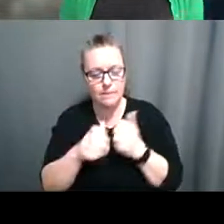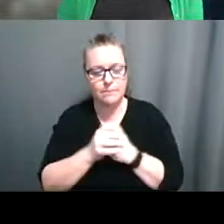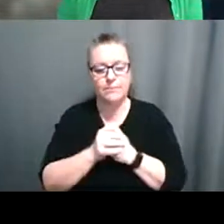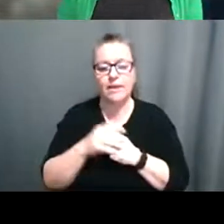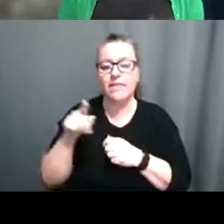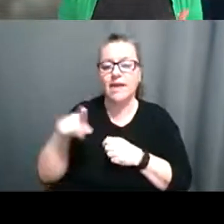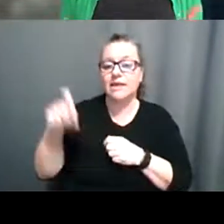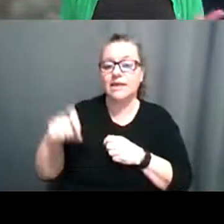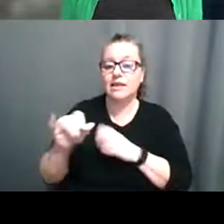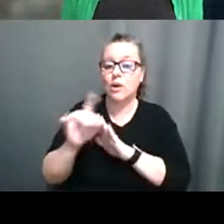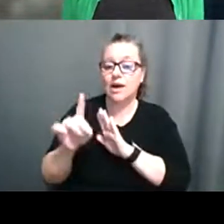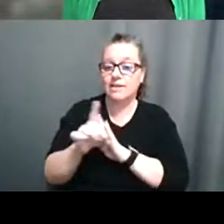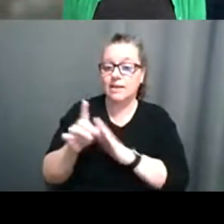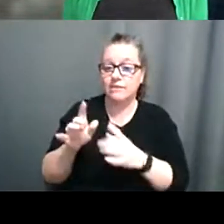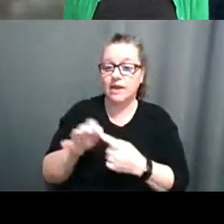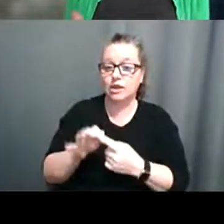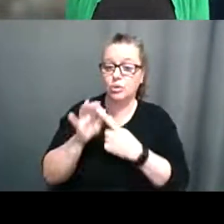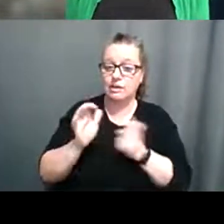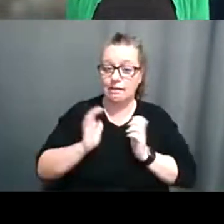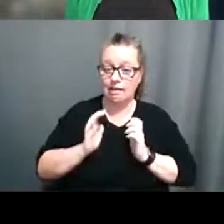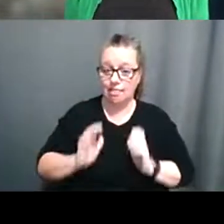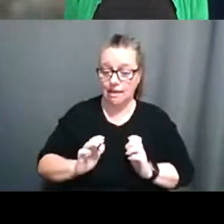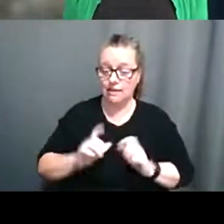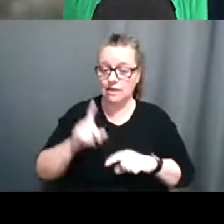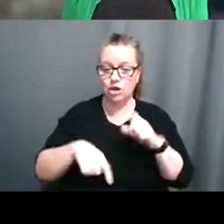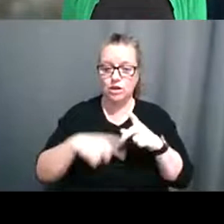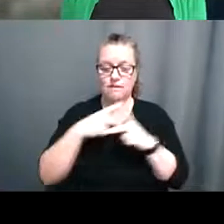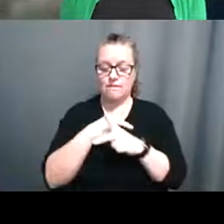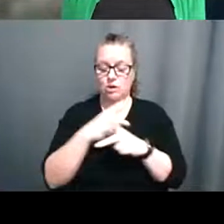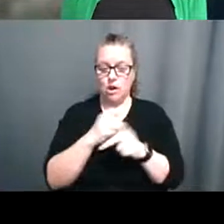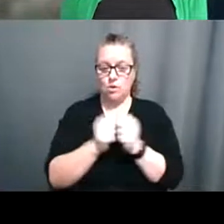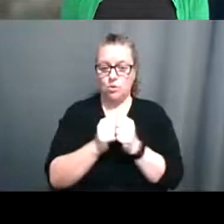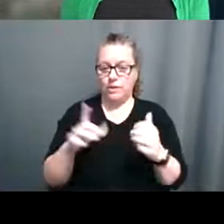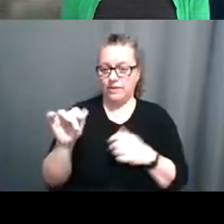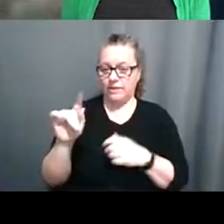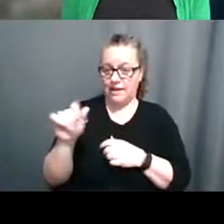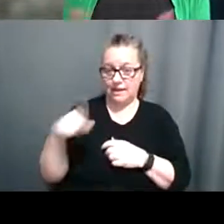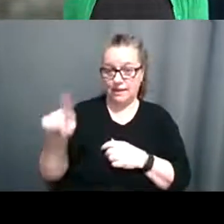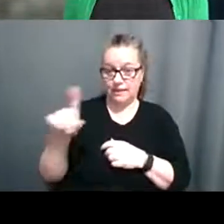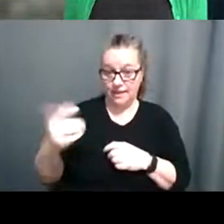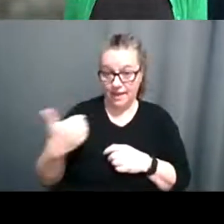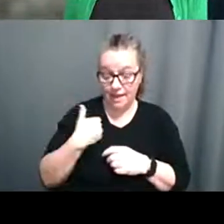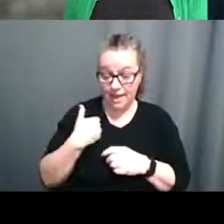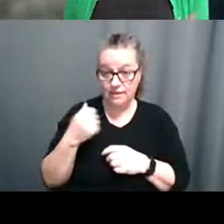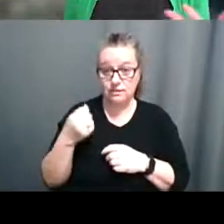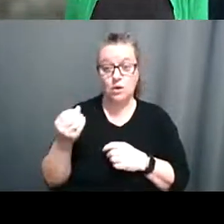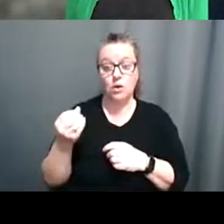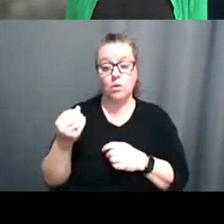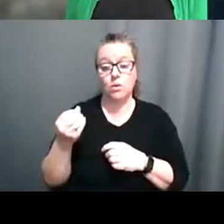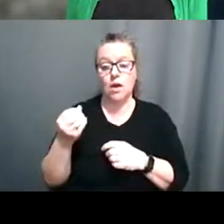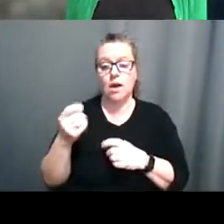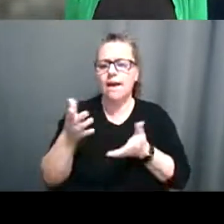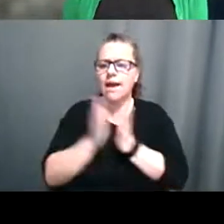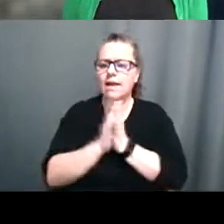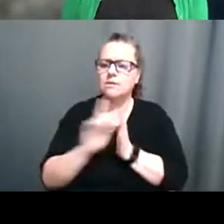to identify unique clients and couldn't figure that out with the data that they had. So I asked them where they were getting